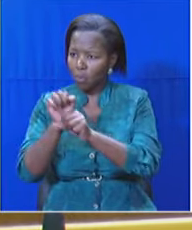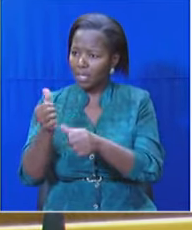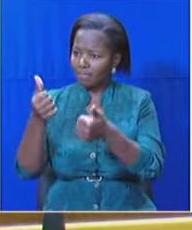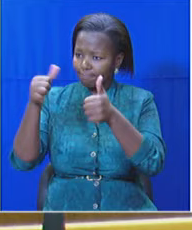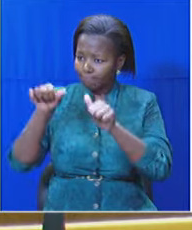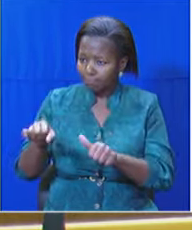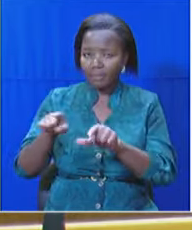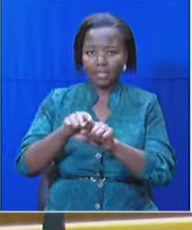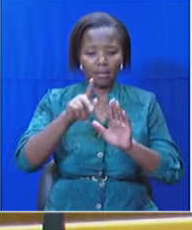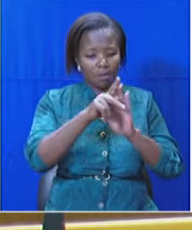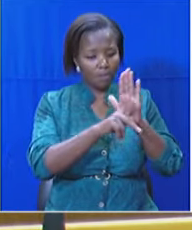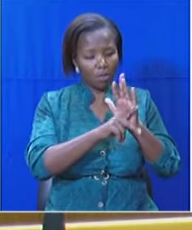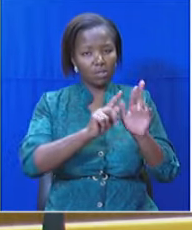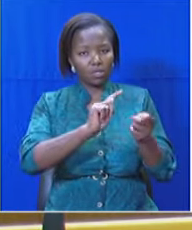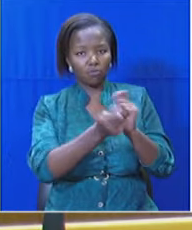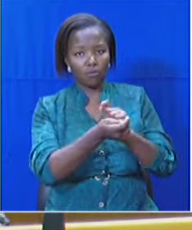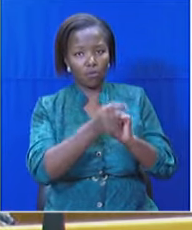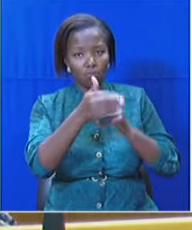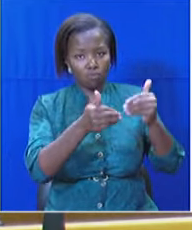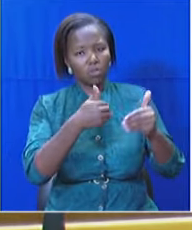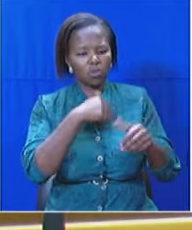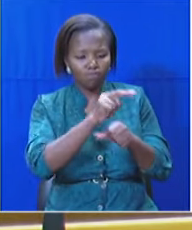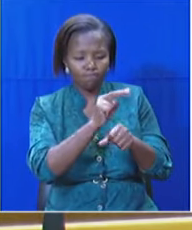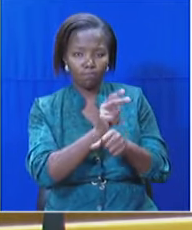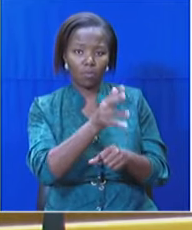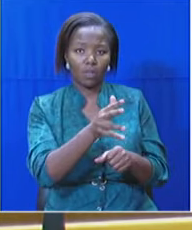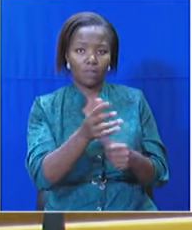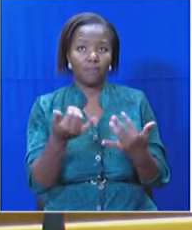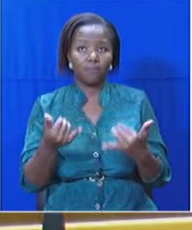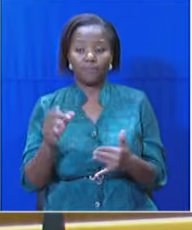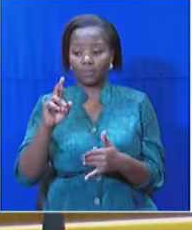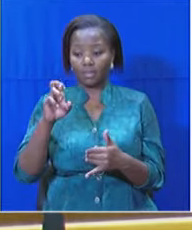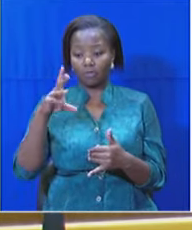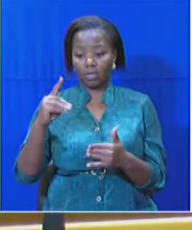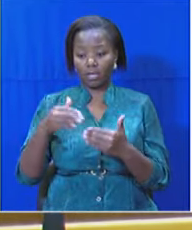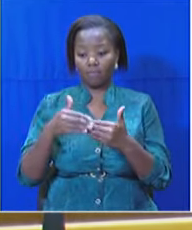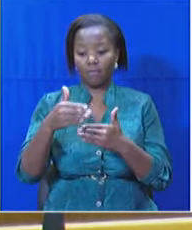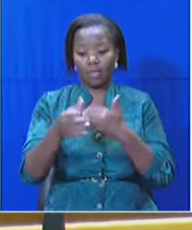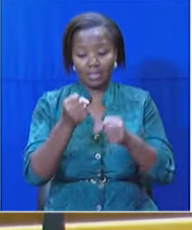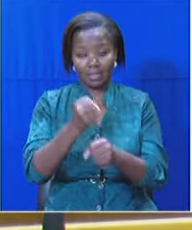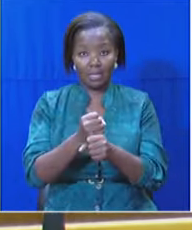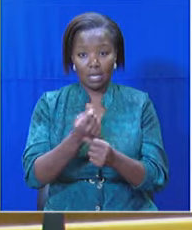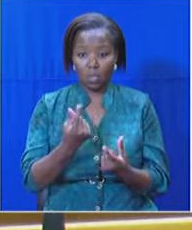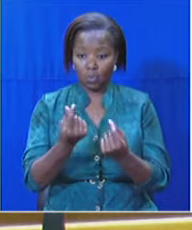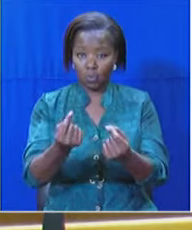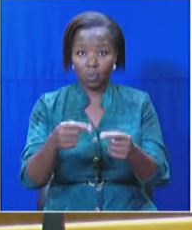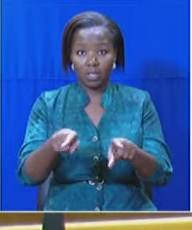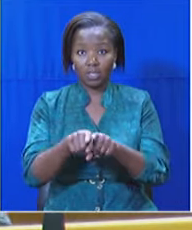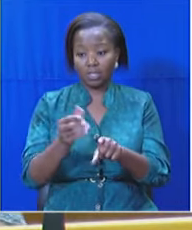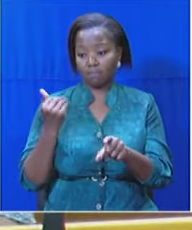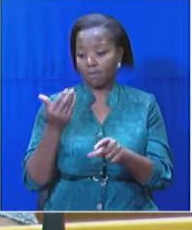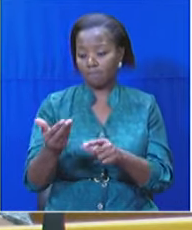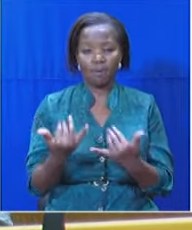review processes. The farms that will be assisted through RECAP in this financial year will never be the same again. The